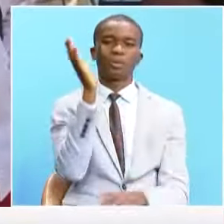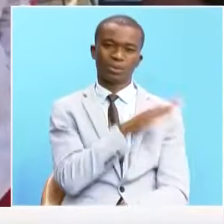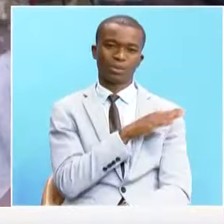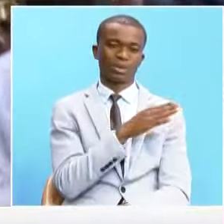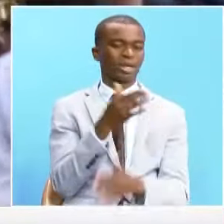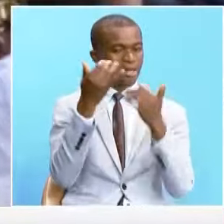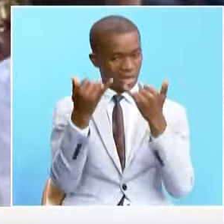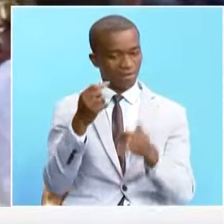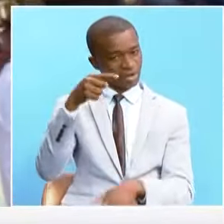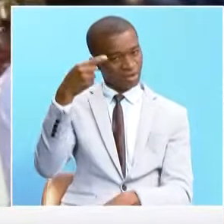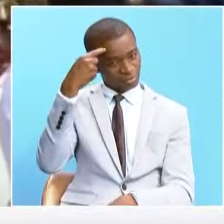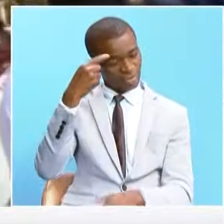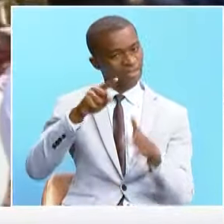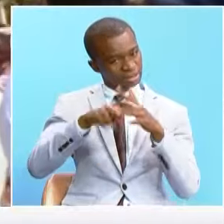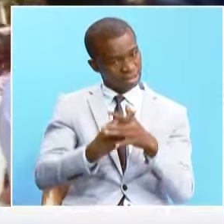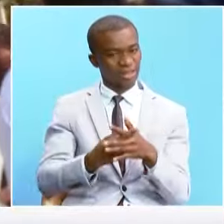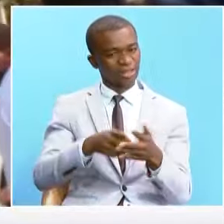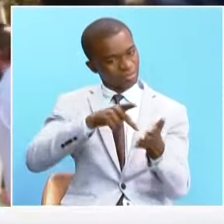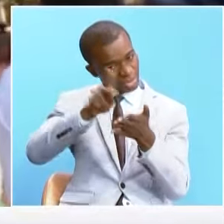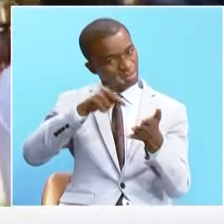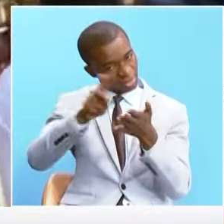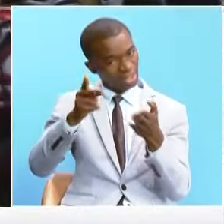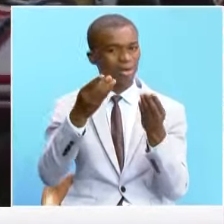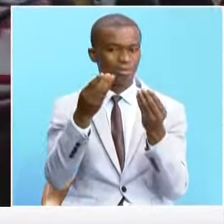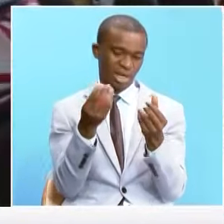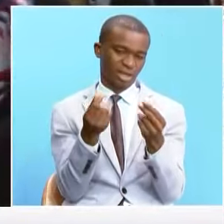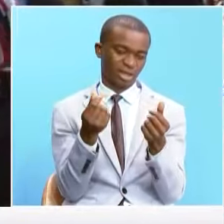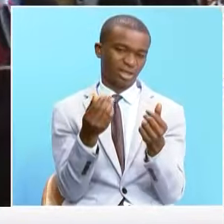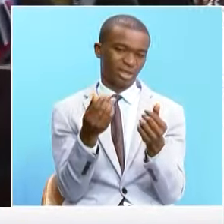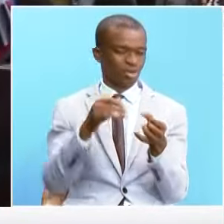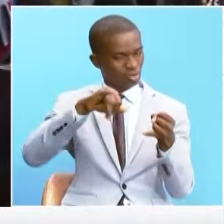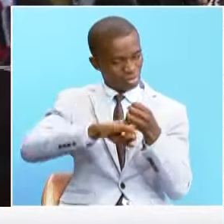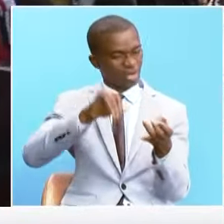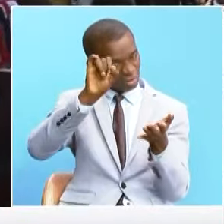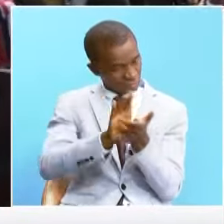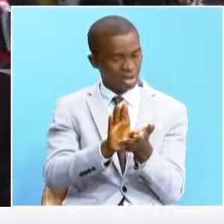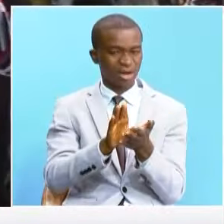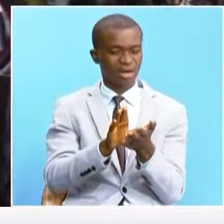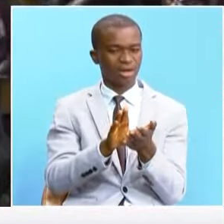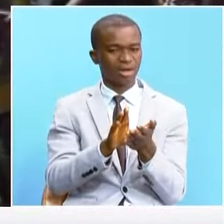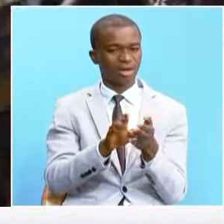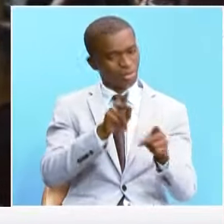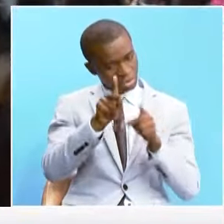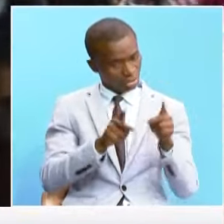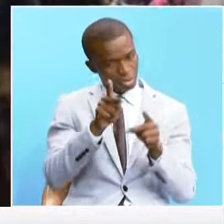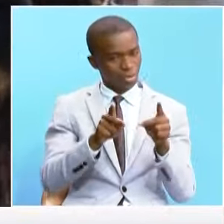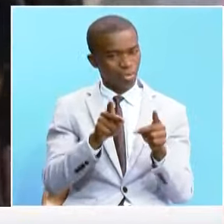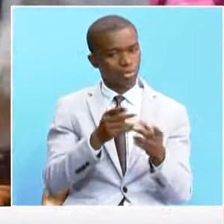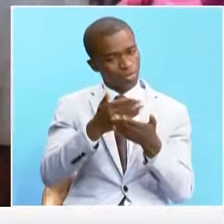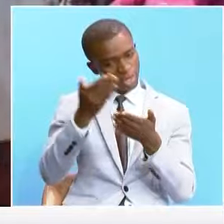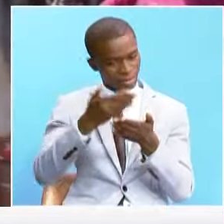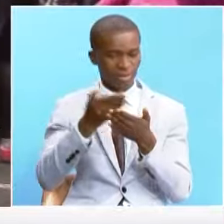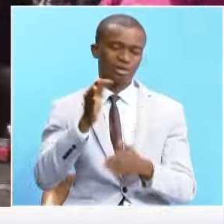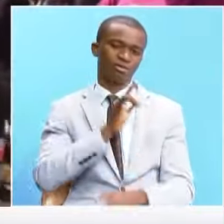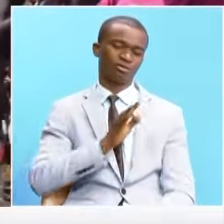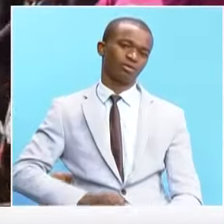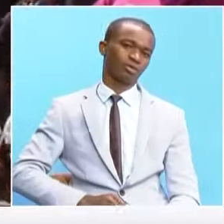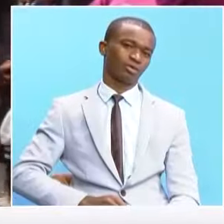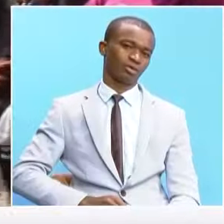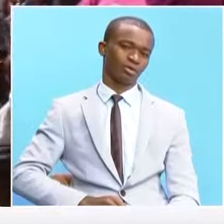vulnerable to cushion the situation across the country. In Kitwe, over 2,000 vulnerable households are earmarked